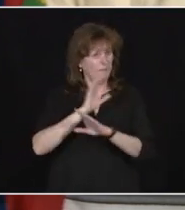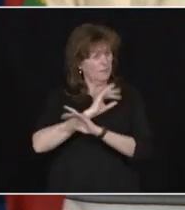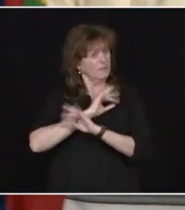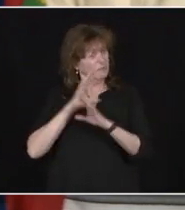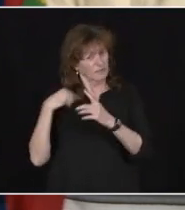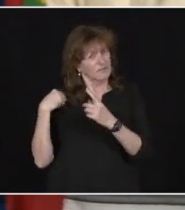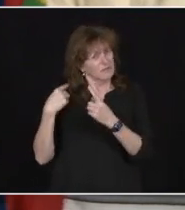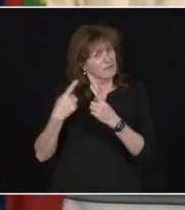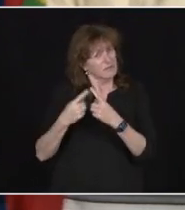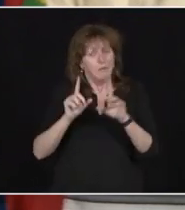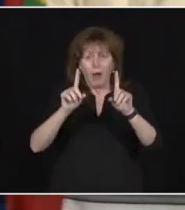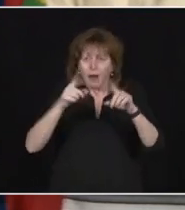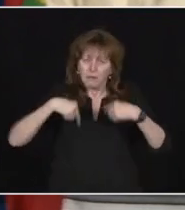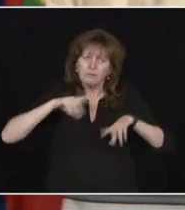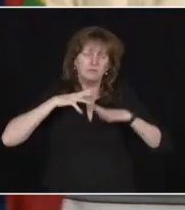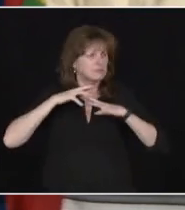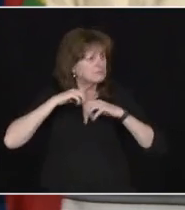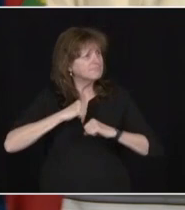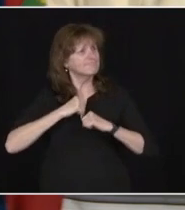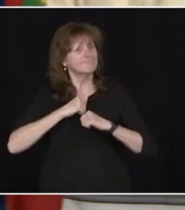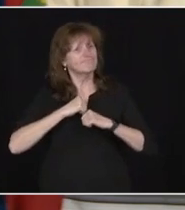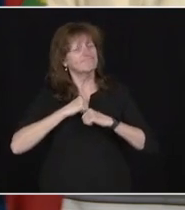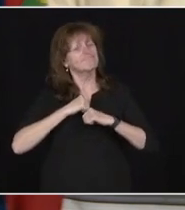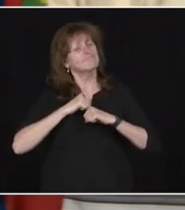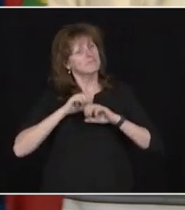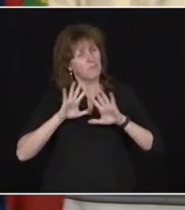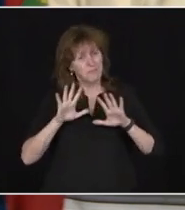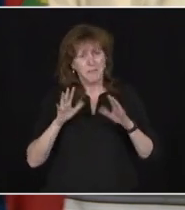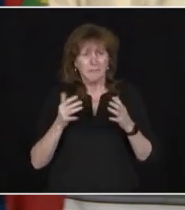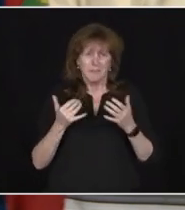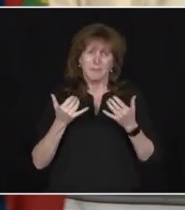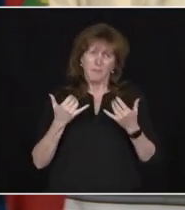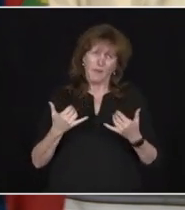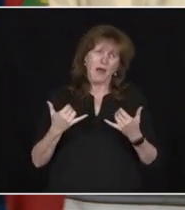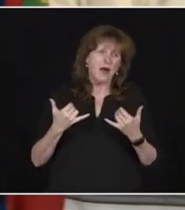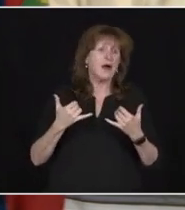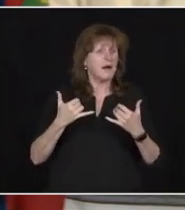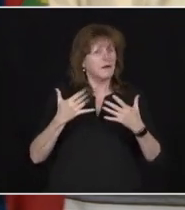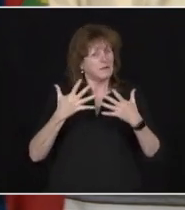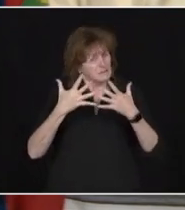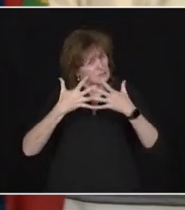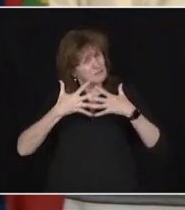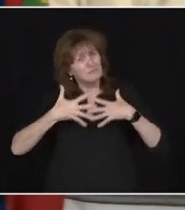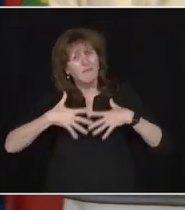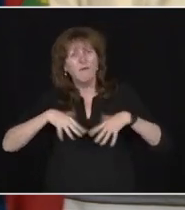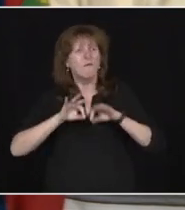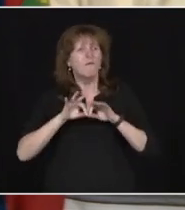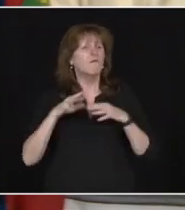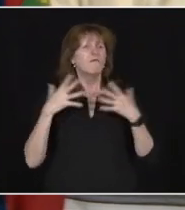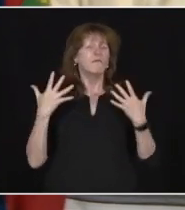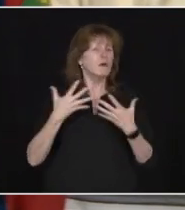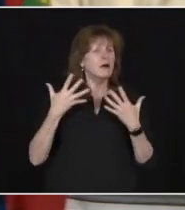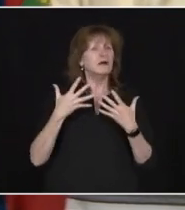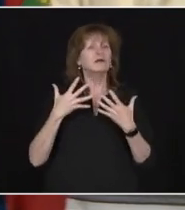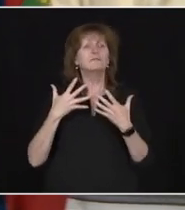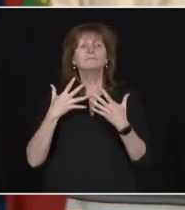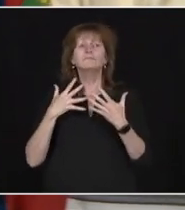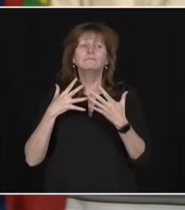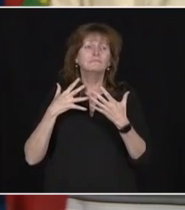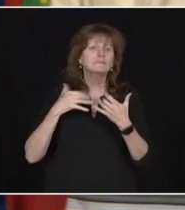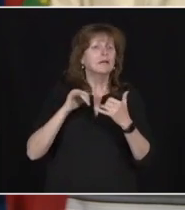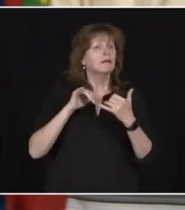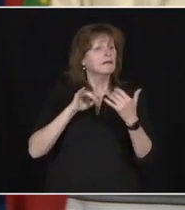And during this time, it's more important than ever that we find ways to stay connected, to stay